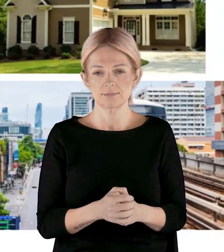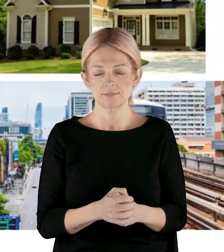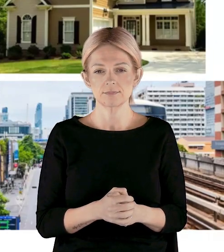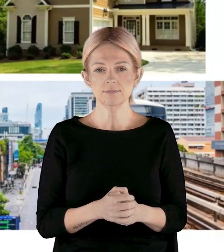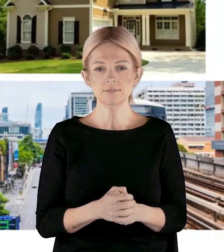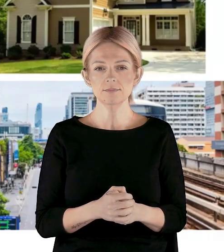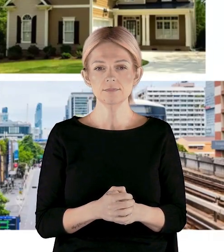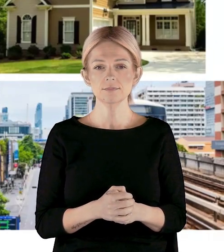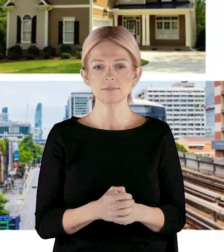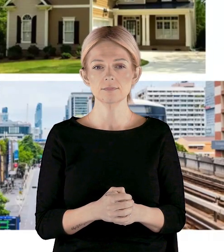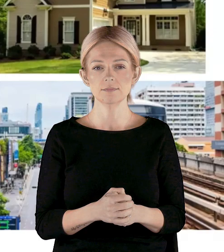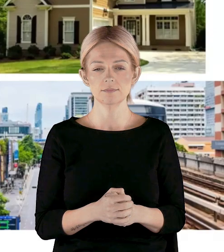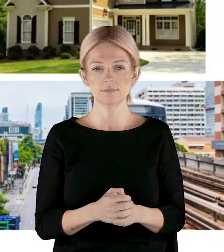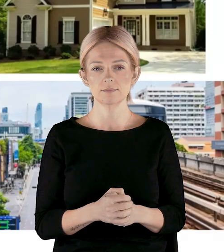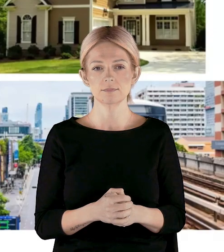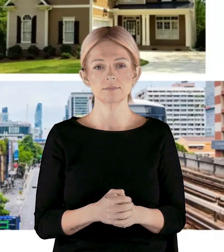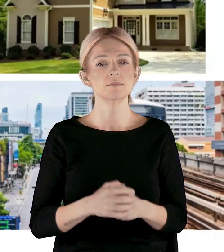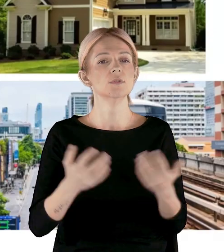them in industries.